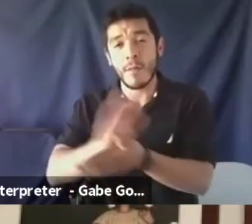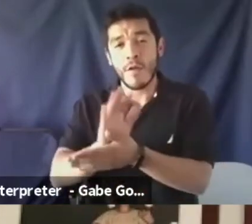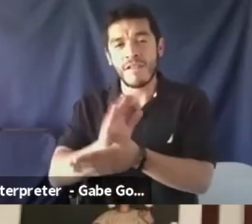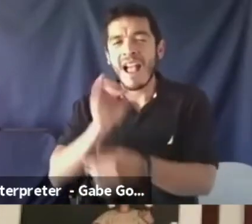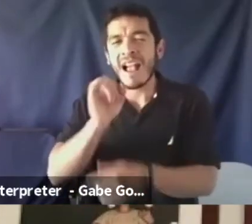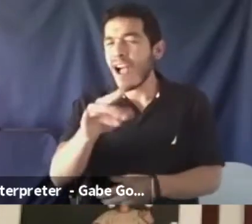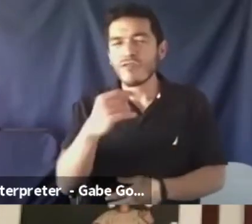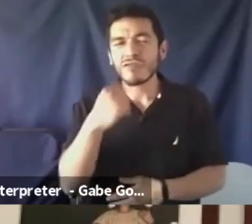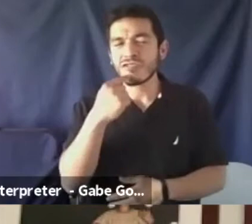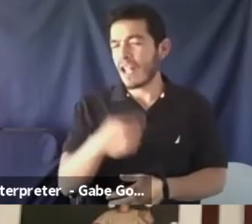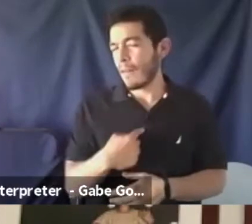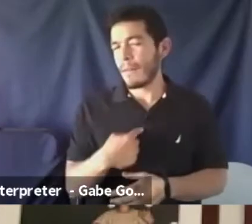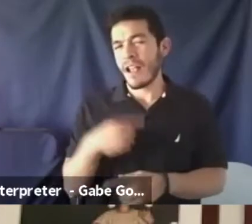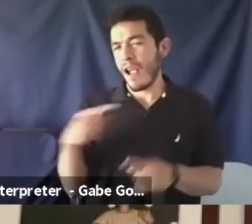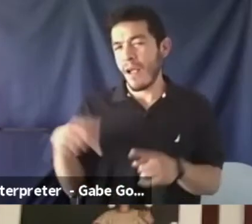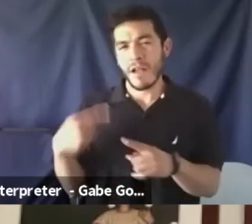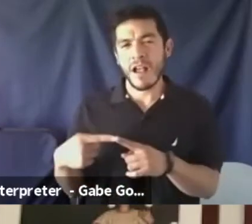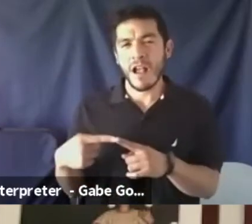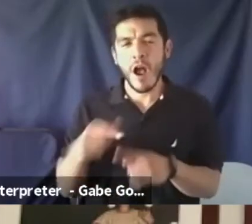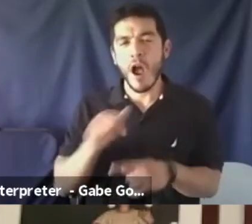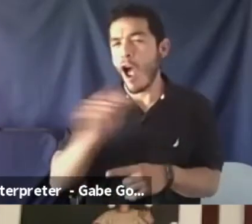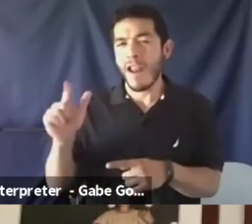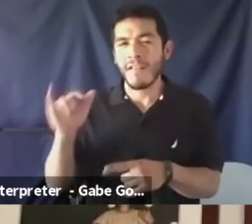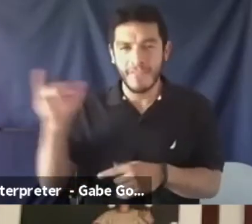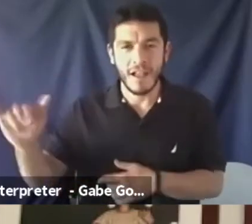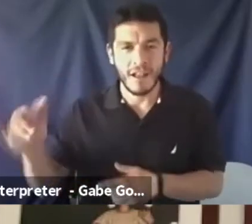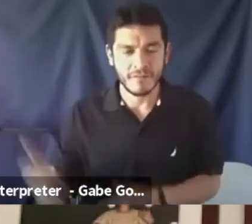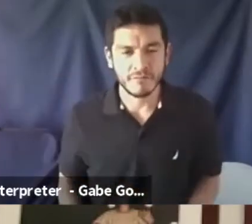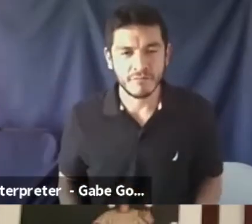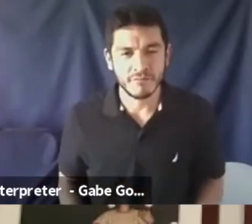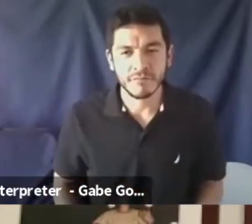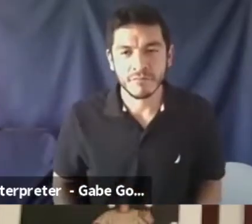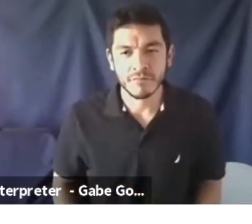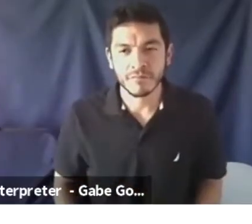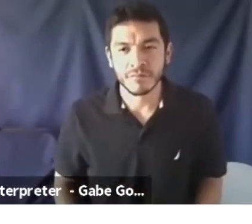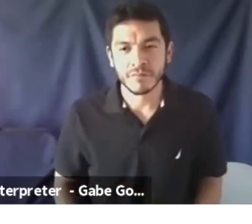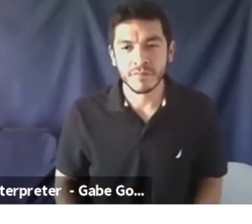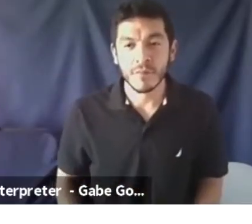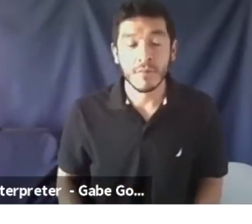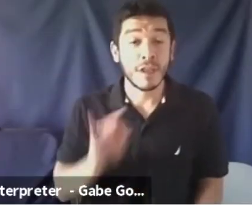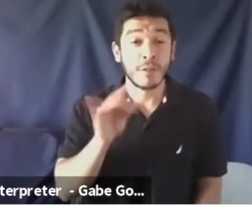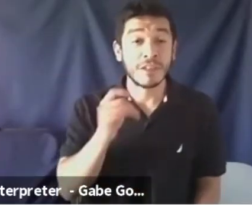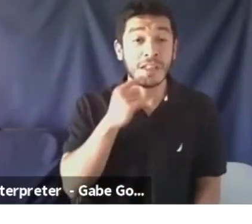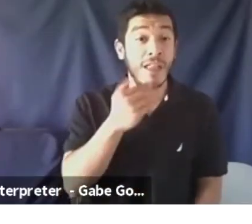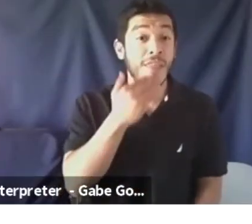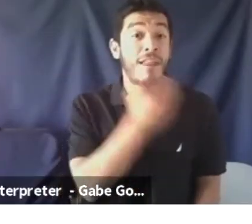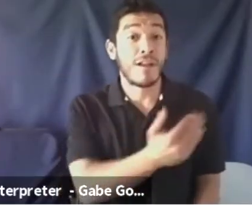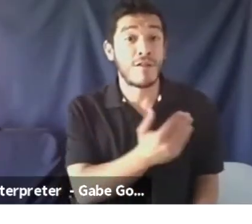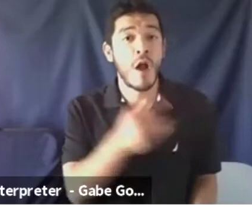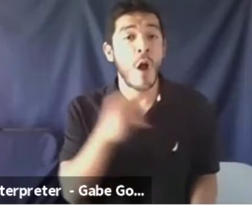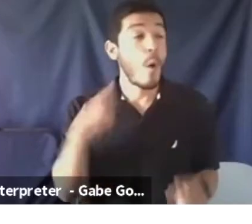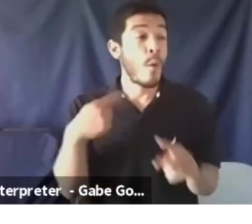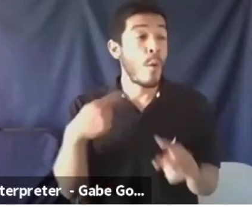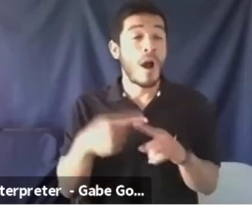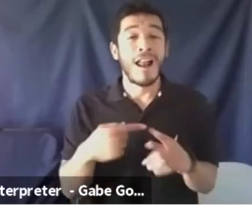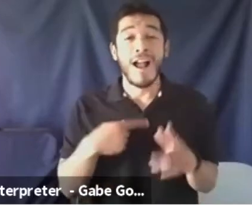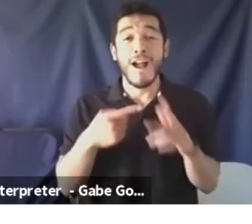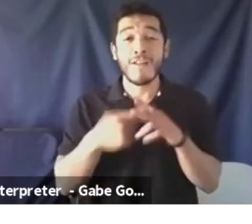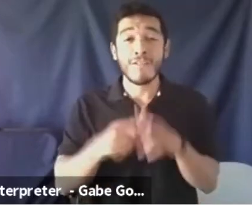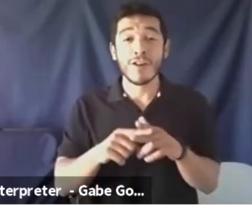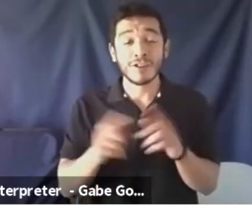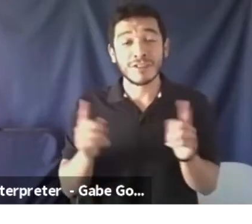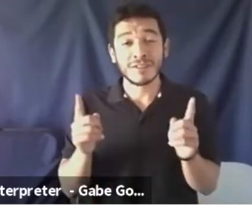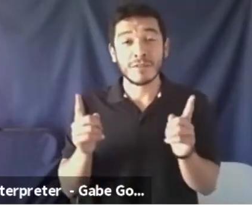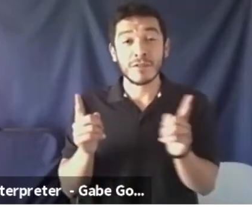just talk about all of that? Sure. Thank you. When I first met with Shaka